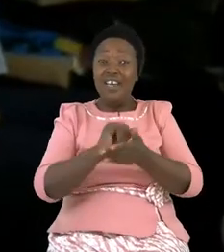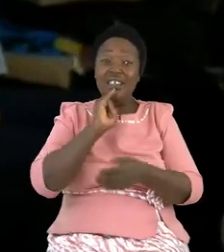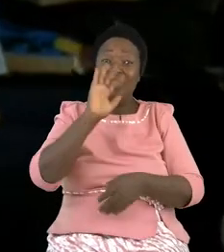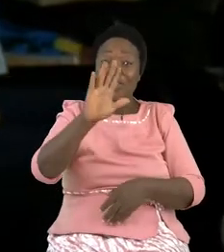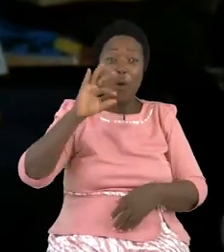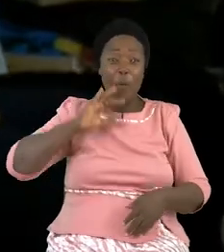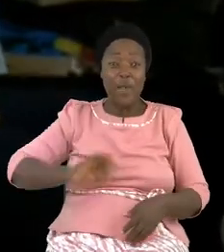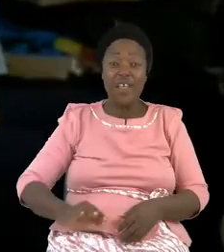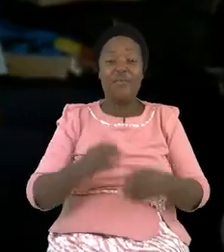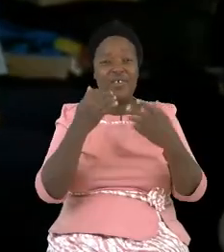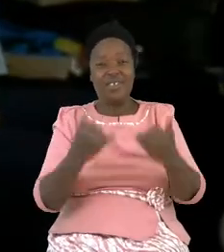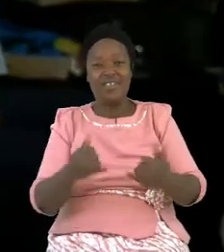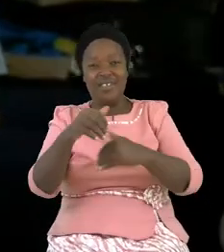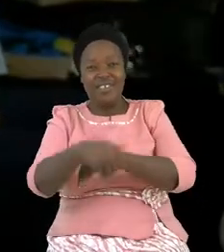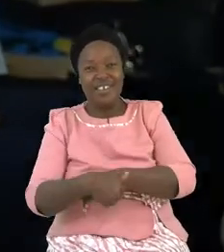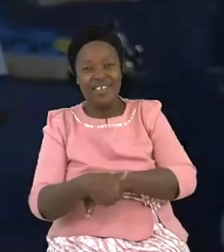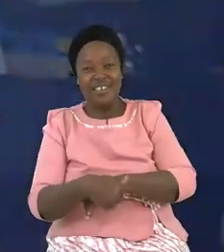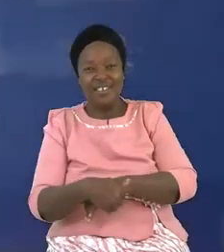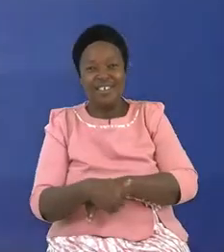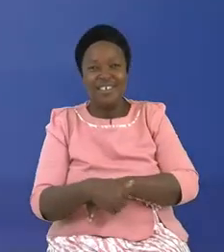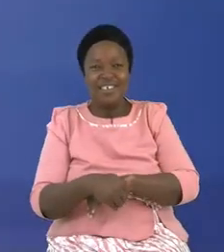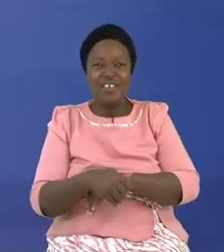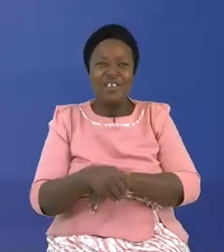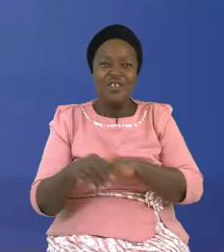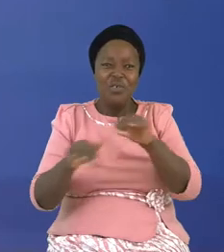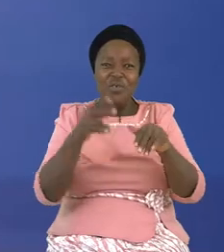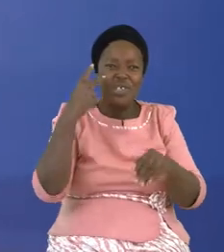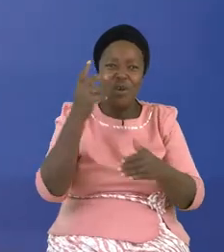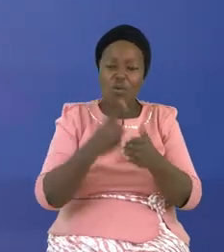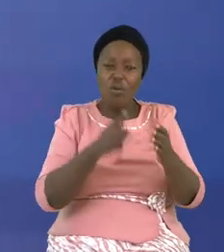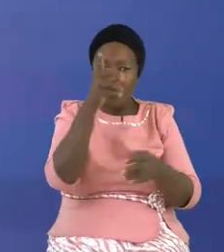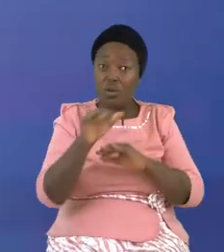benefit tonight. But do you see what God does? If you look